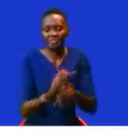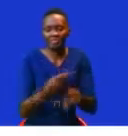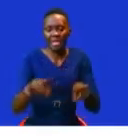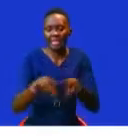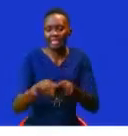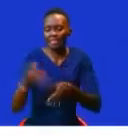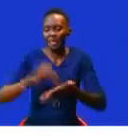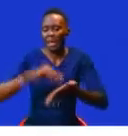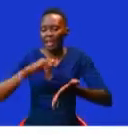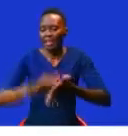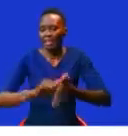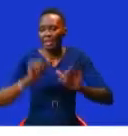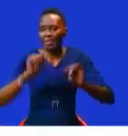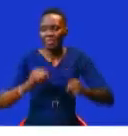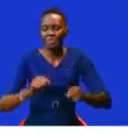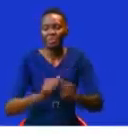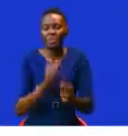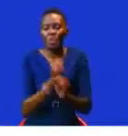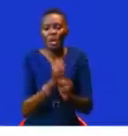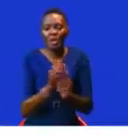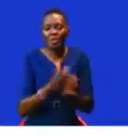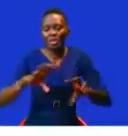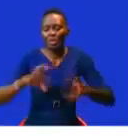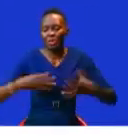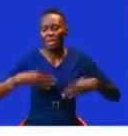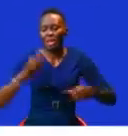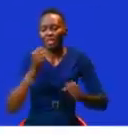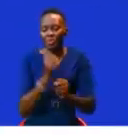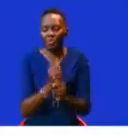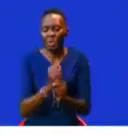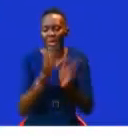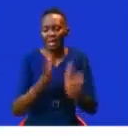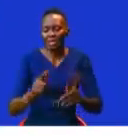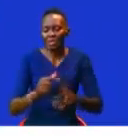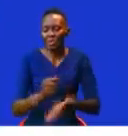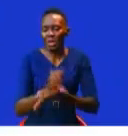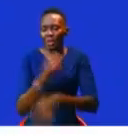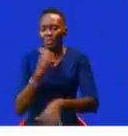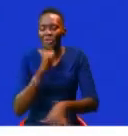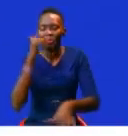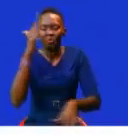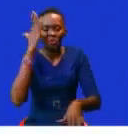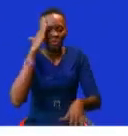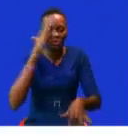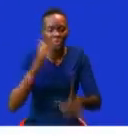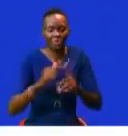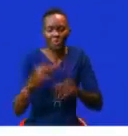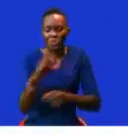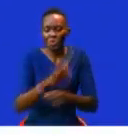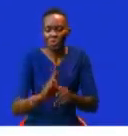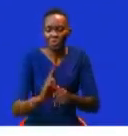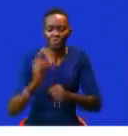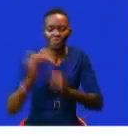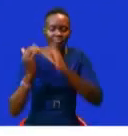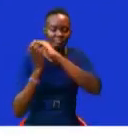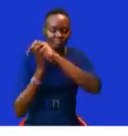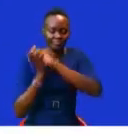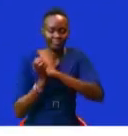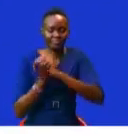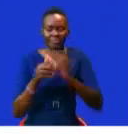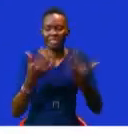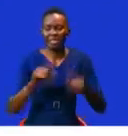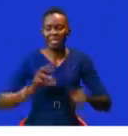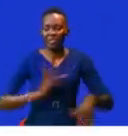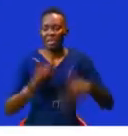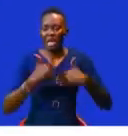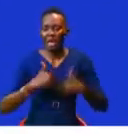bende medo, nigi biro thoro kola nyamrero e kwenge, e punyogo mapodo unge koda ngaka itiyo koda tago, maro luoki kendo icha kiyogo. Wanigi